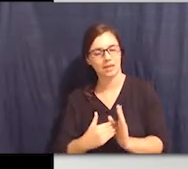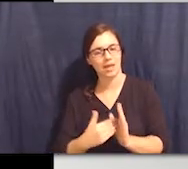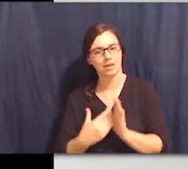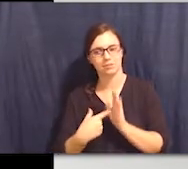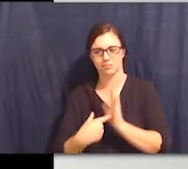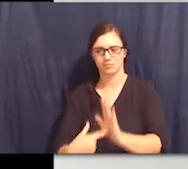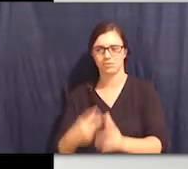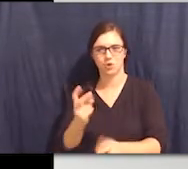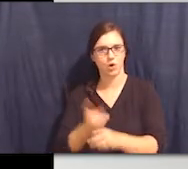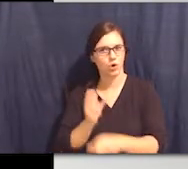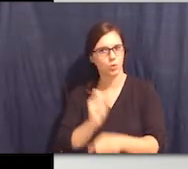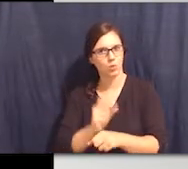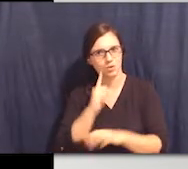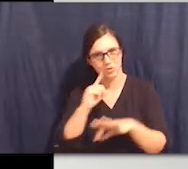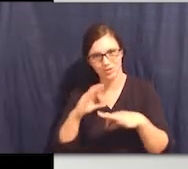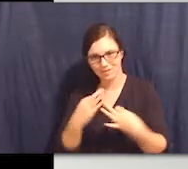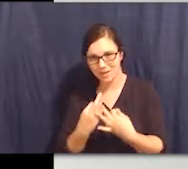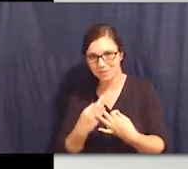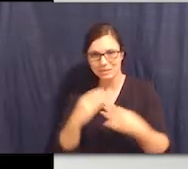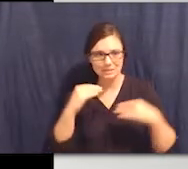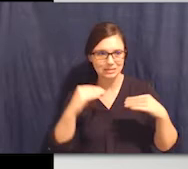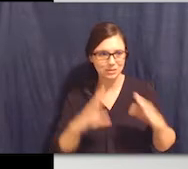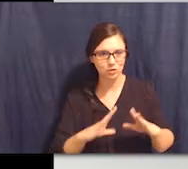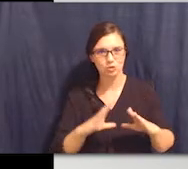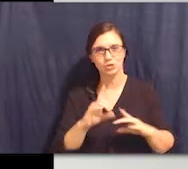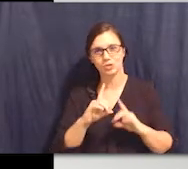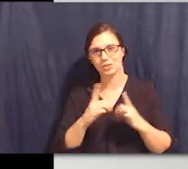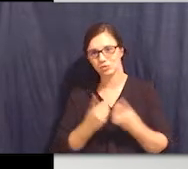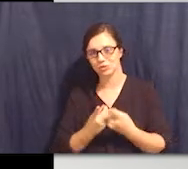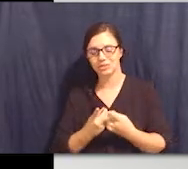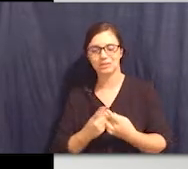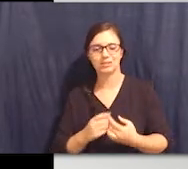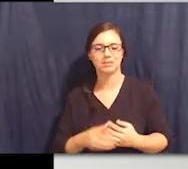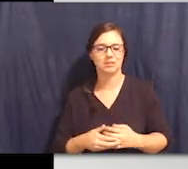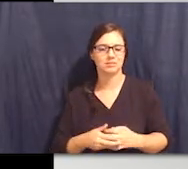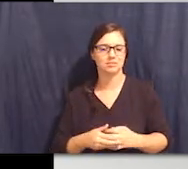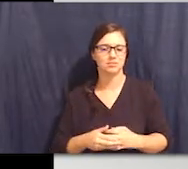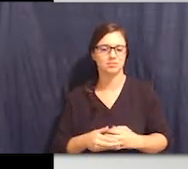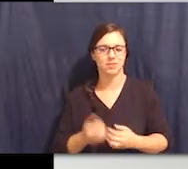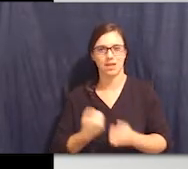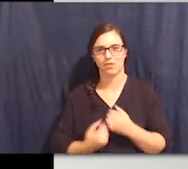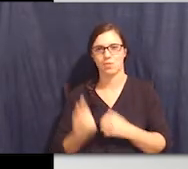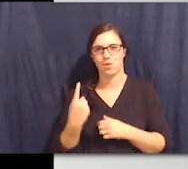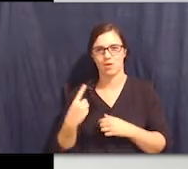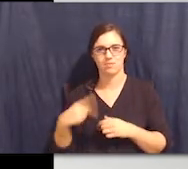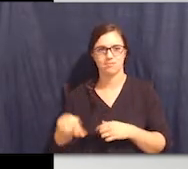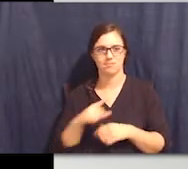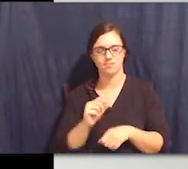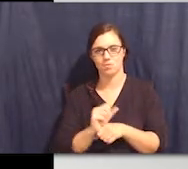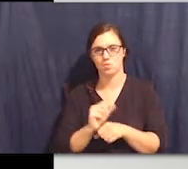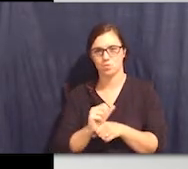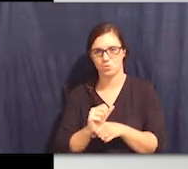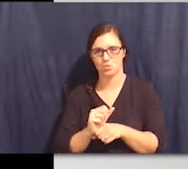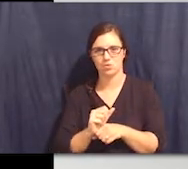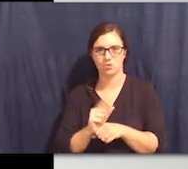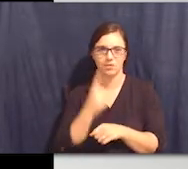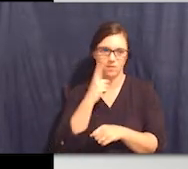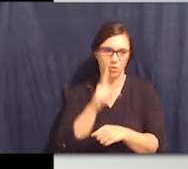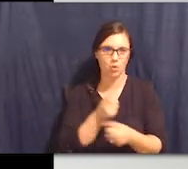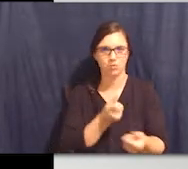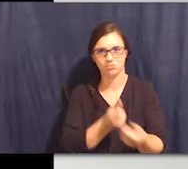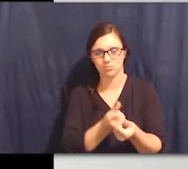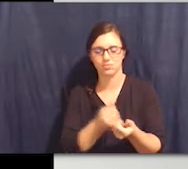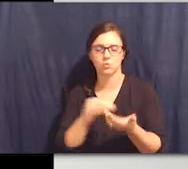hard work of our families, our teachers, our districts, and all those who work for and with our students